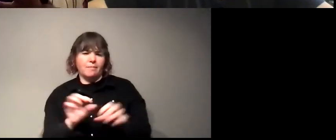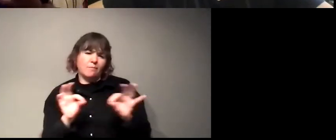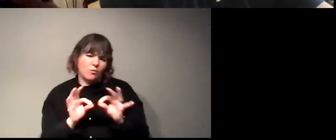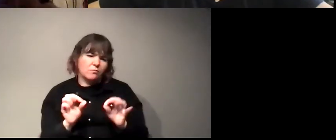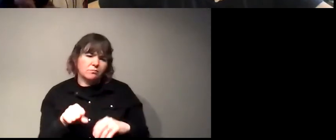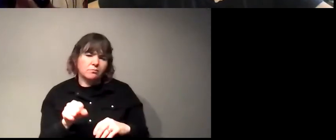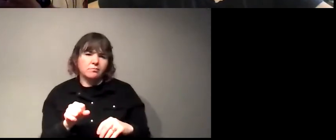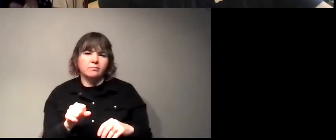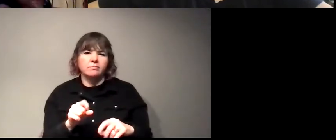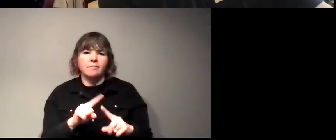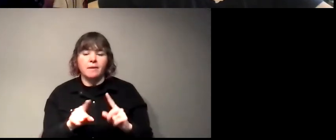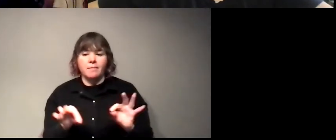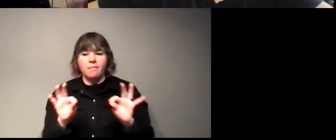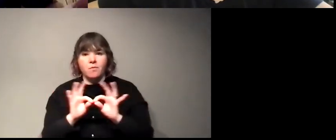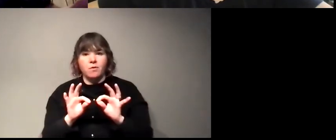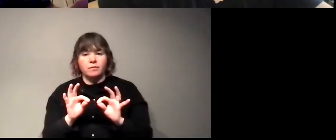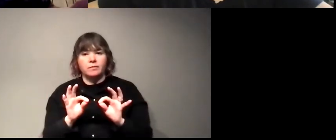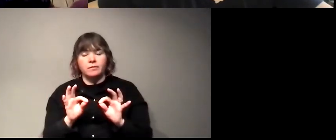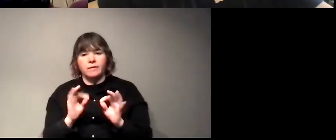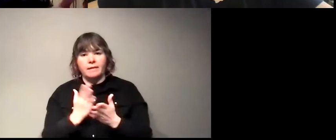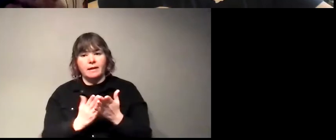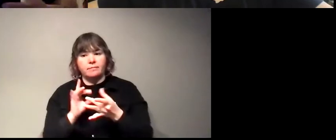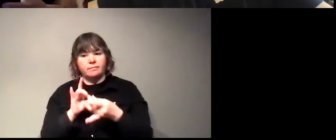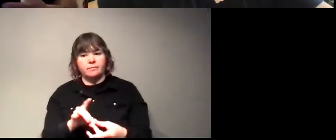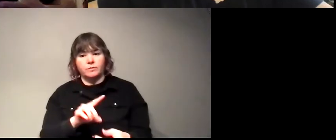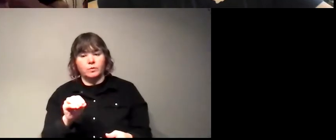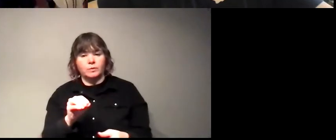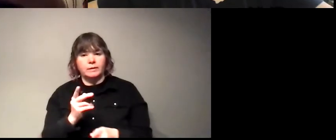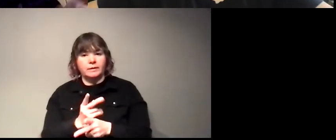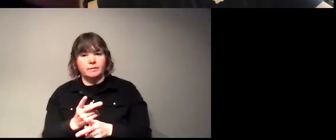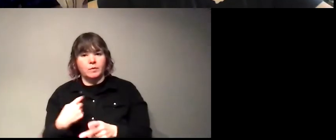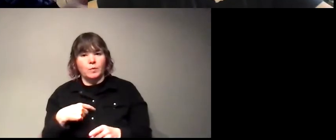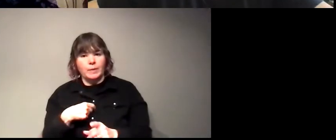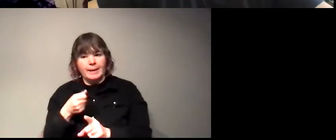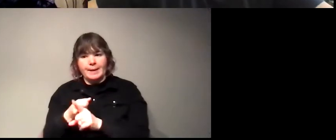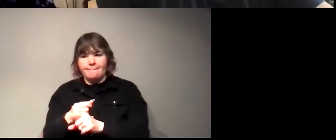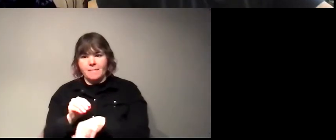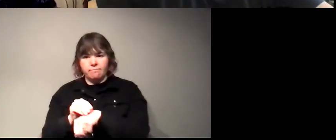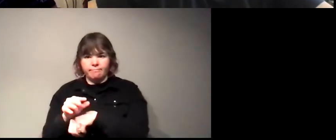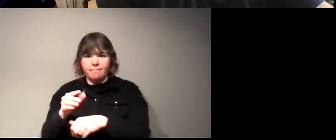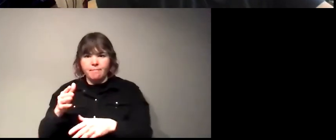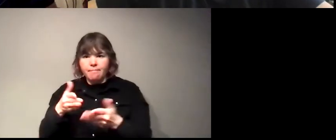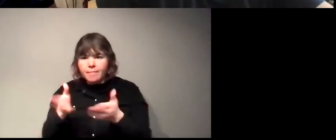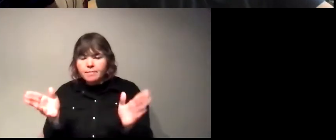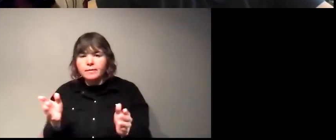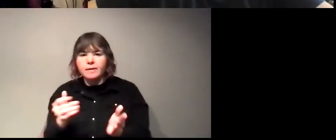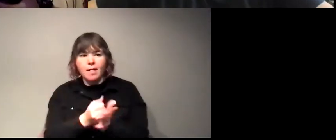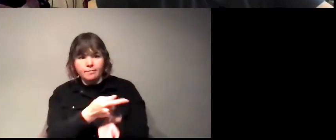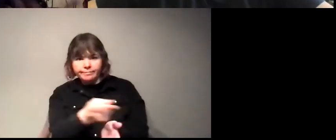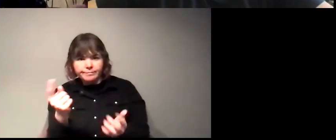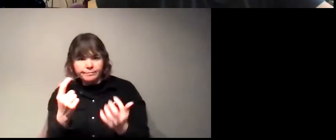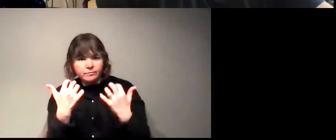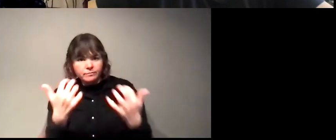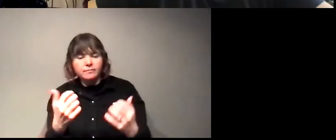but one of the most important things that we do is we impact the public. We help folks like you guys